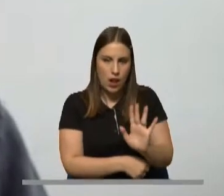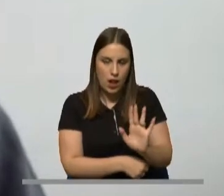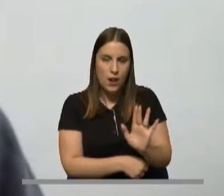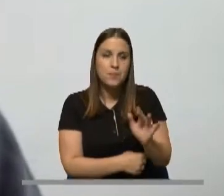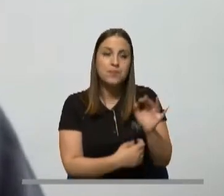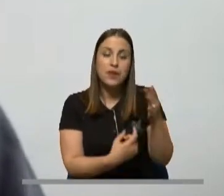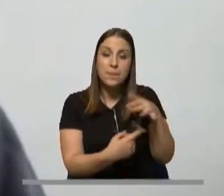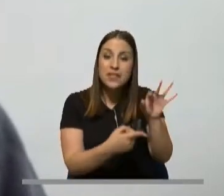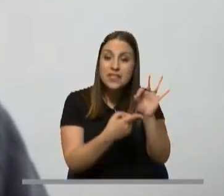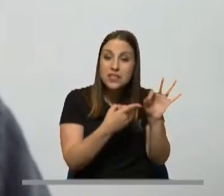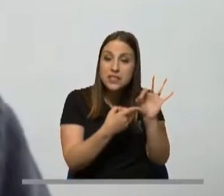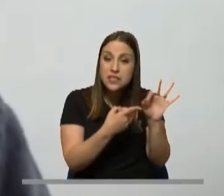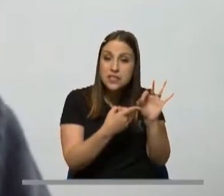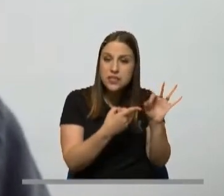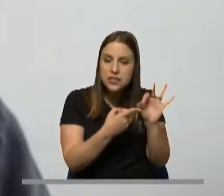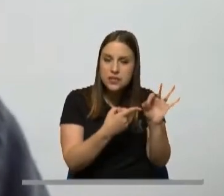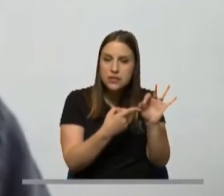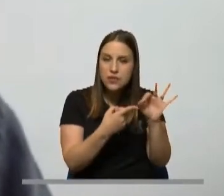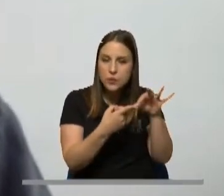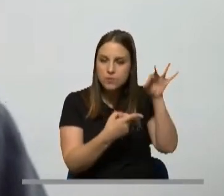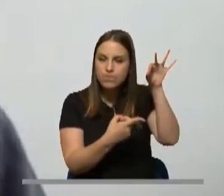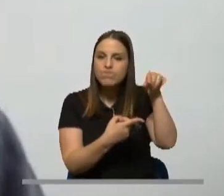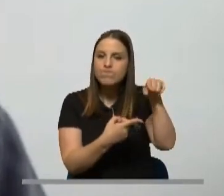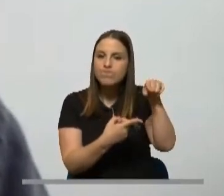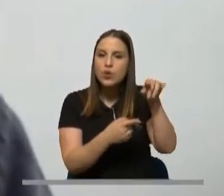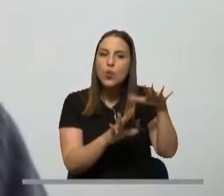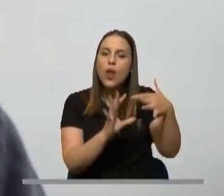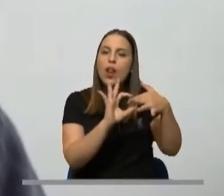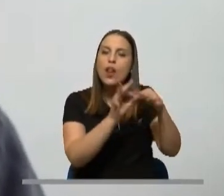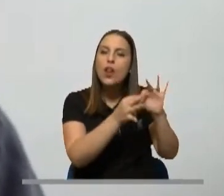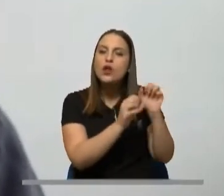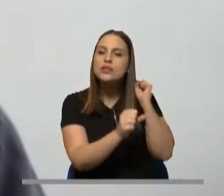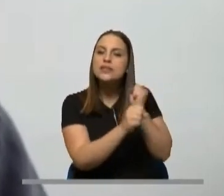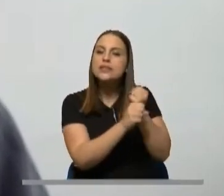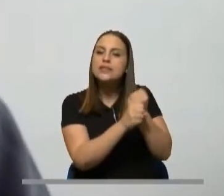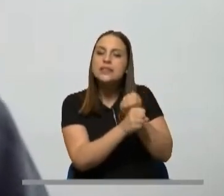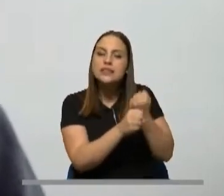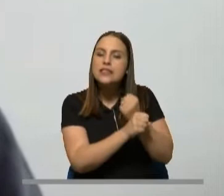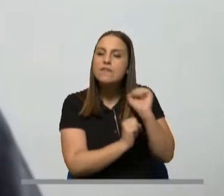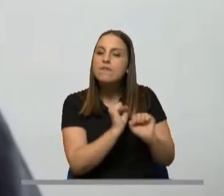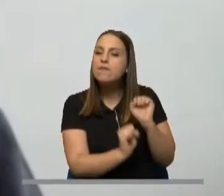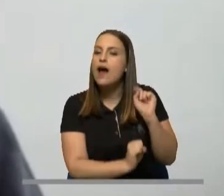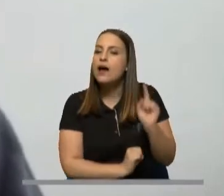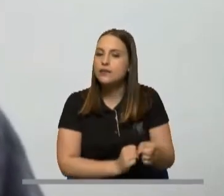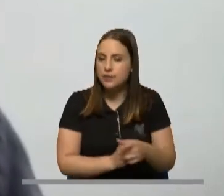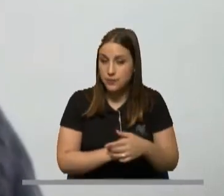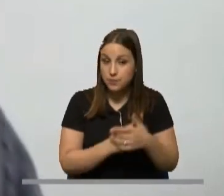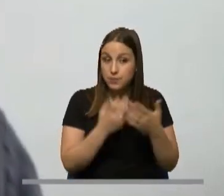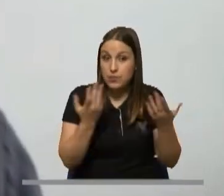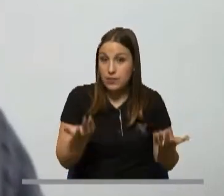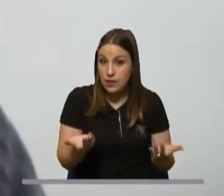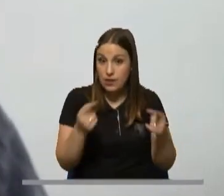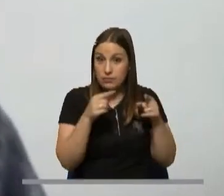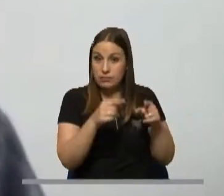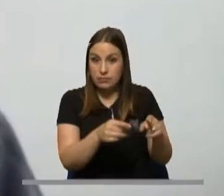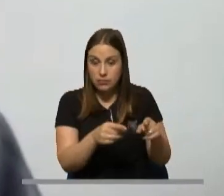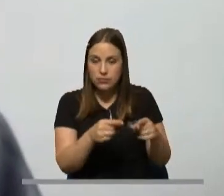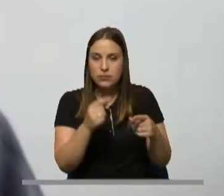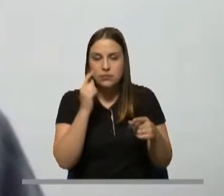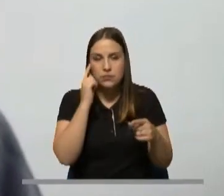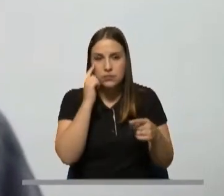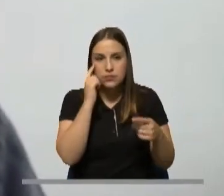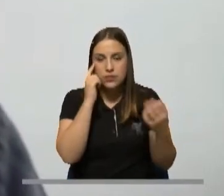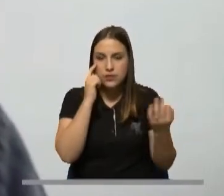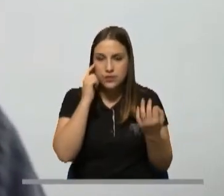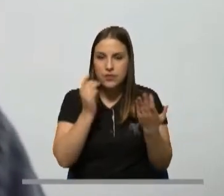specificity, but on the correctness of the logical operations. In this way, the issues it handles